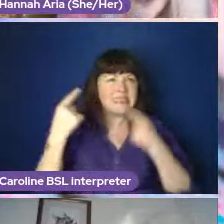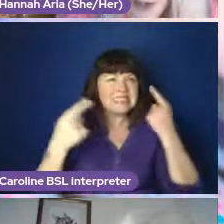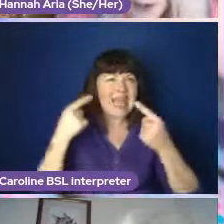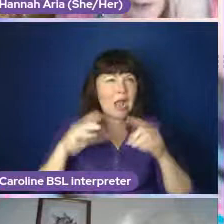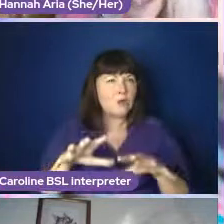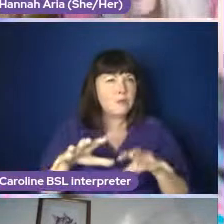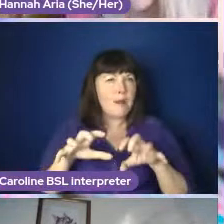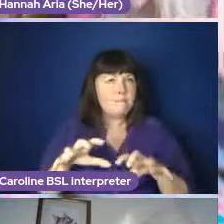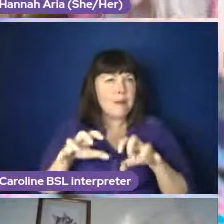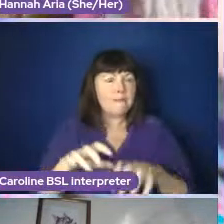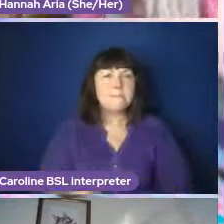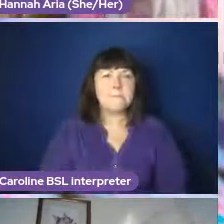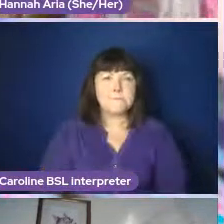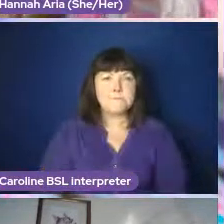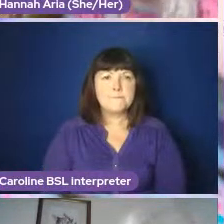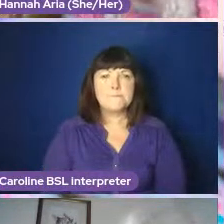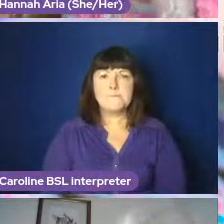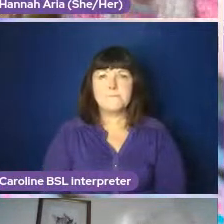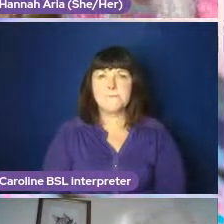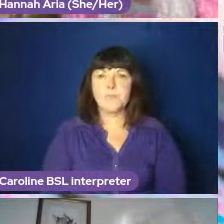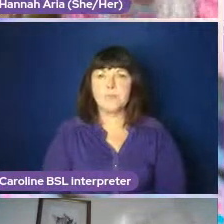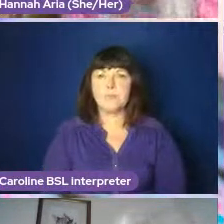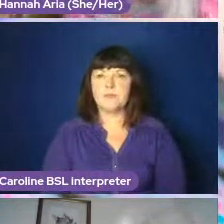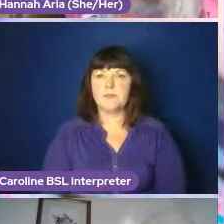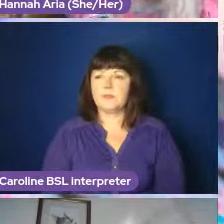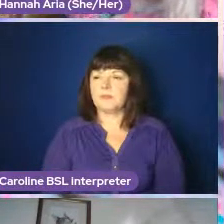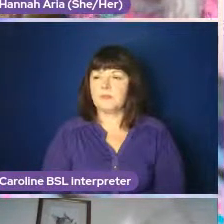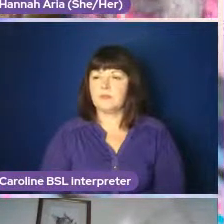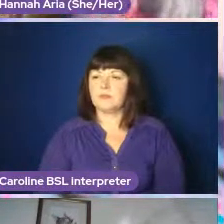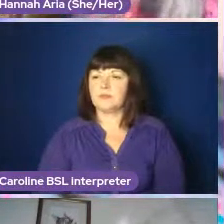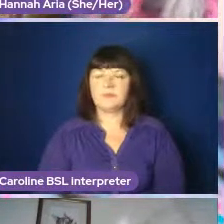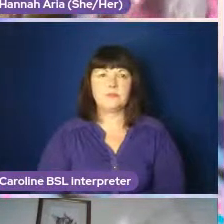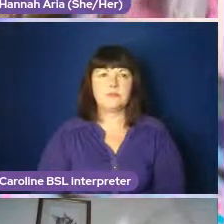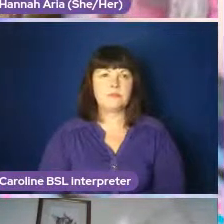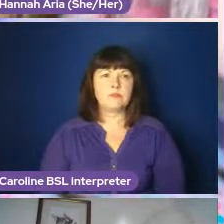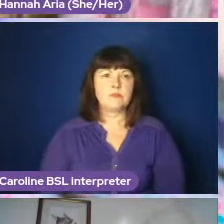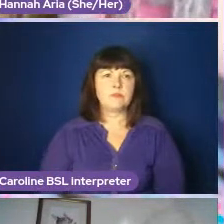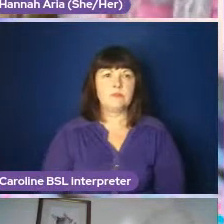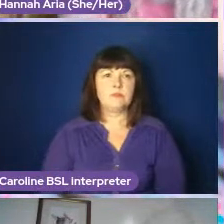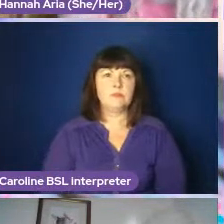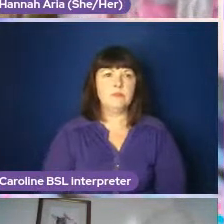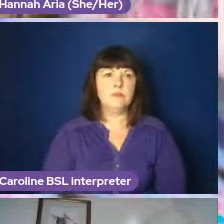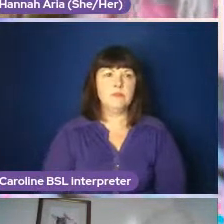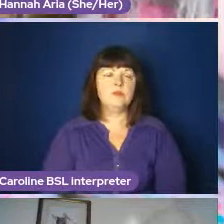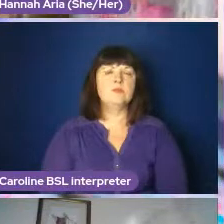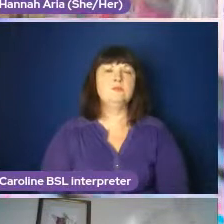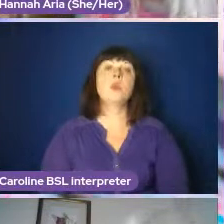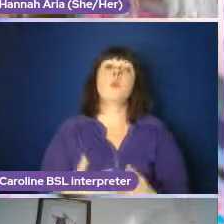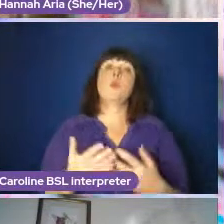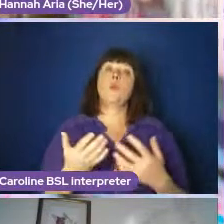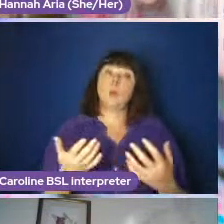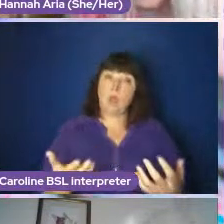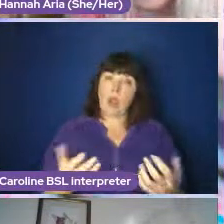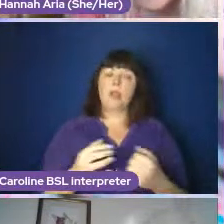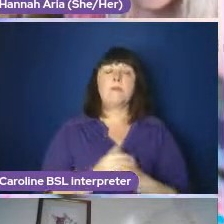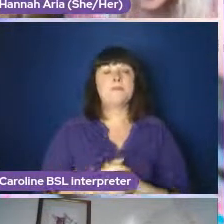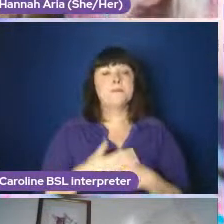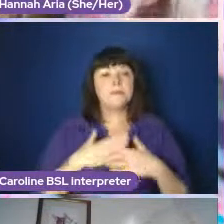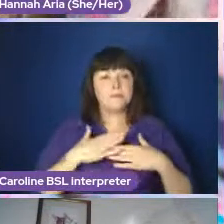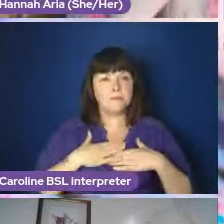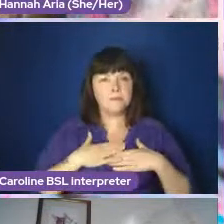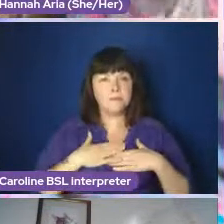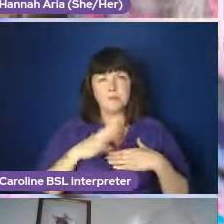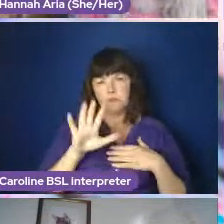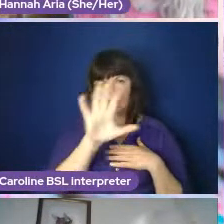Do you want to read them out and tell us all about it? Must I guiltily drink my coke? Well, I've gone for sort of